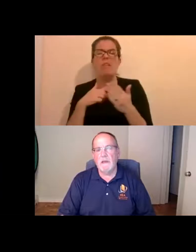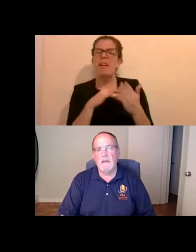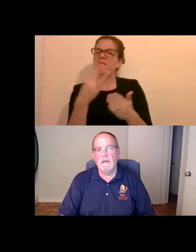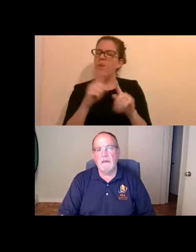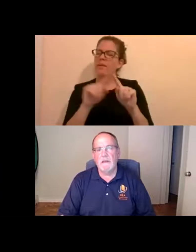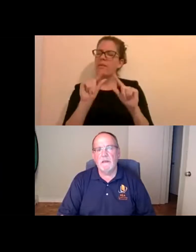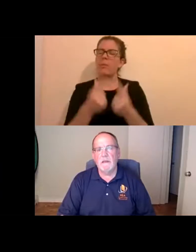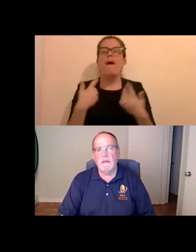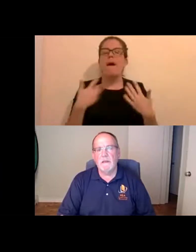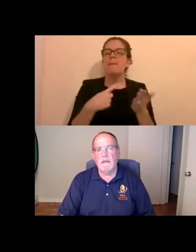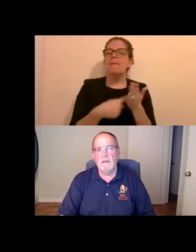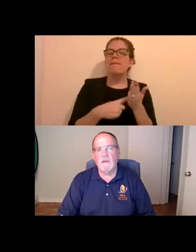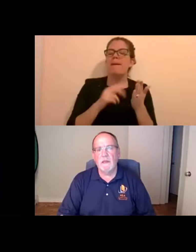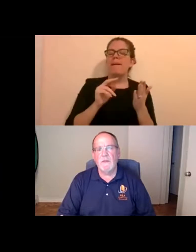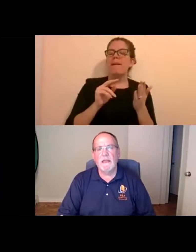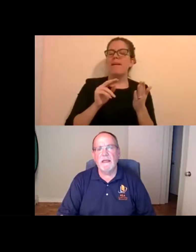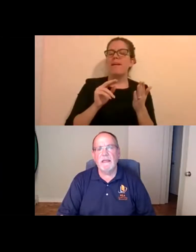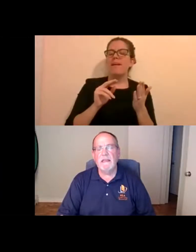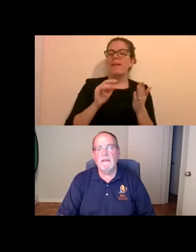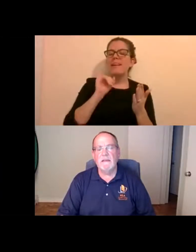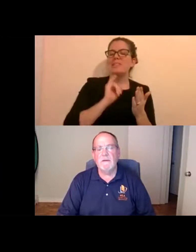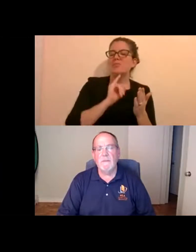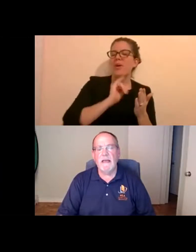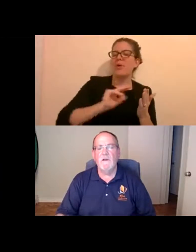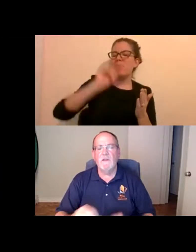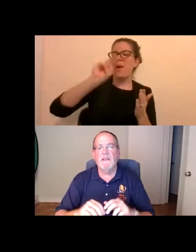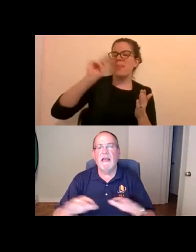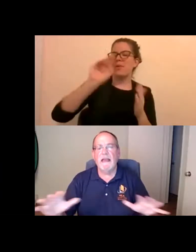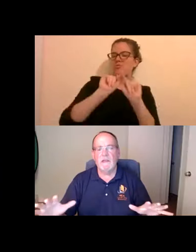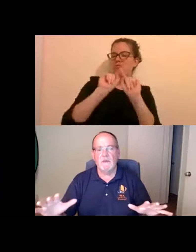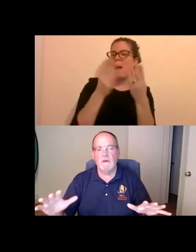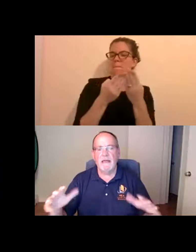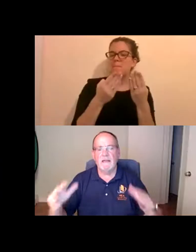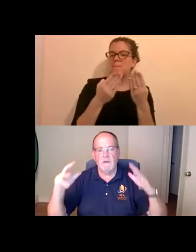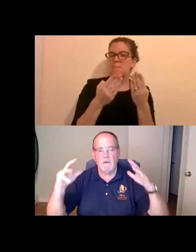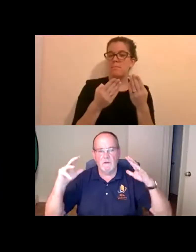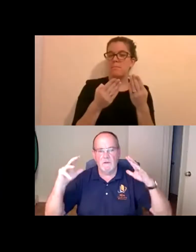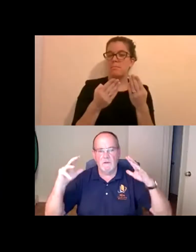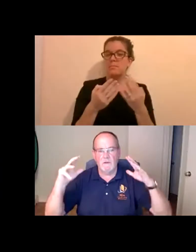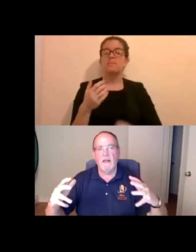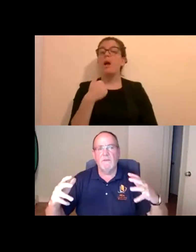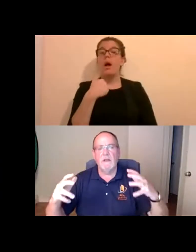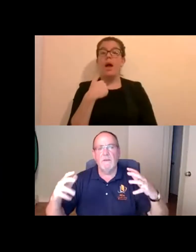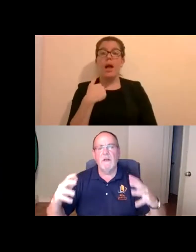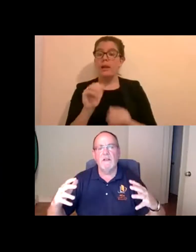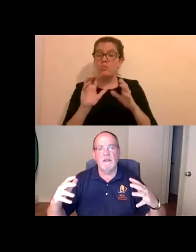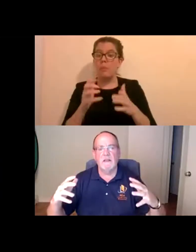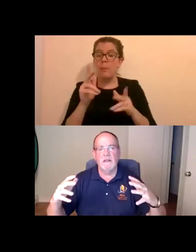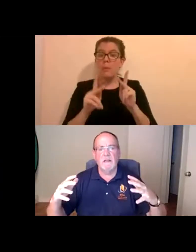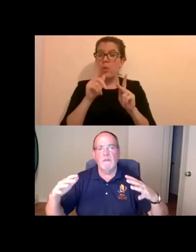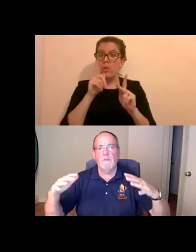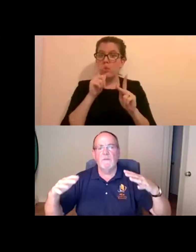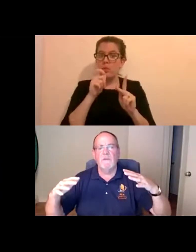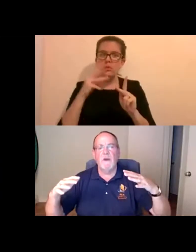happened is something that anybody who's in diaspora has to develop an